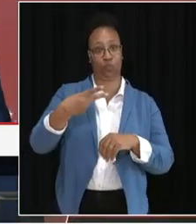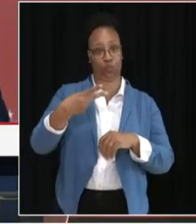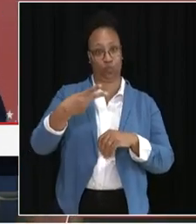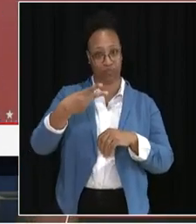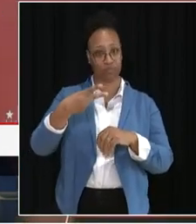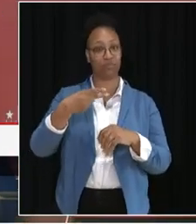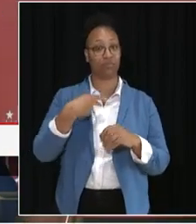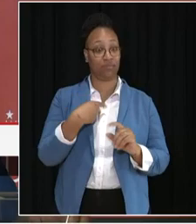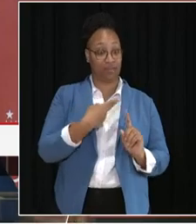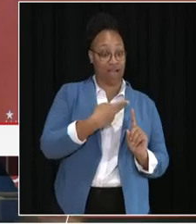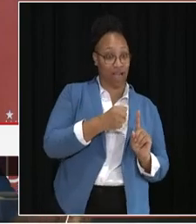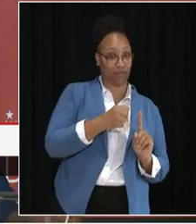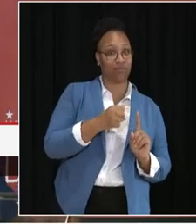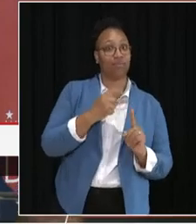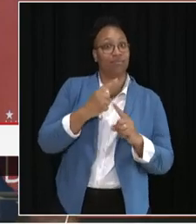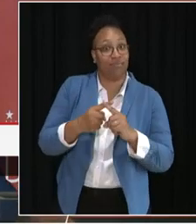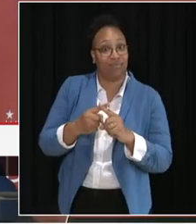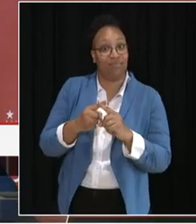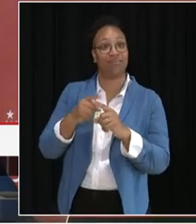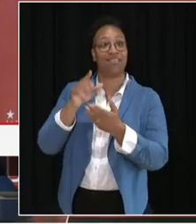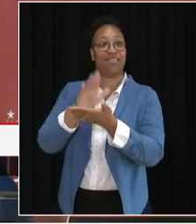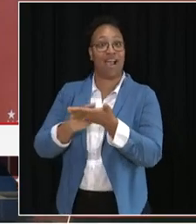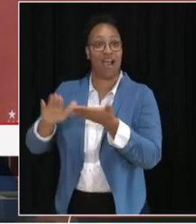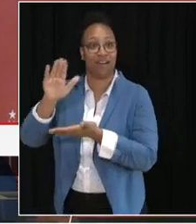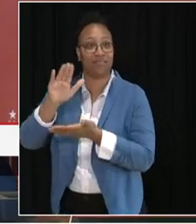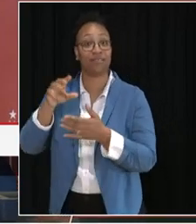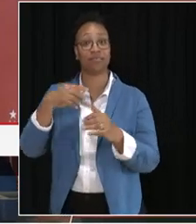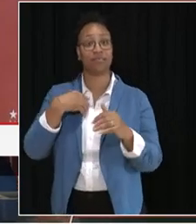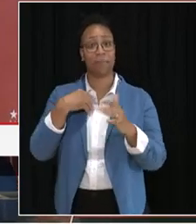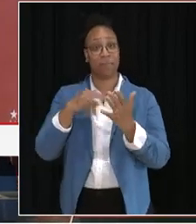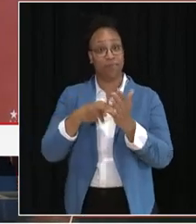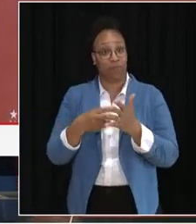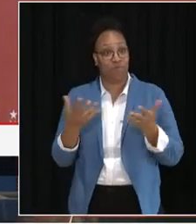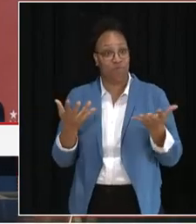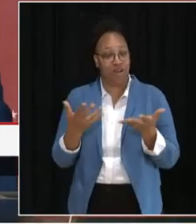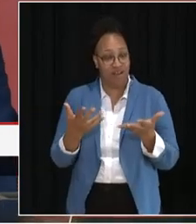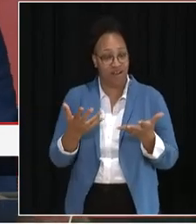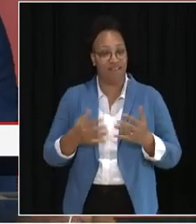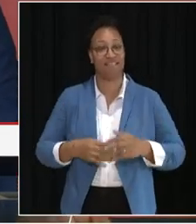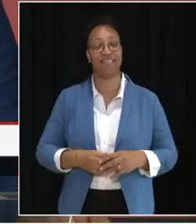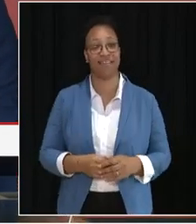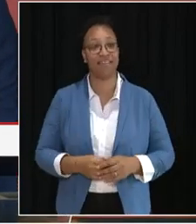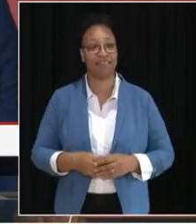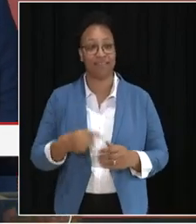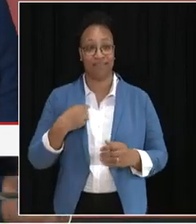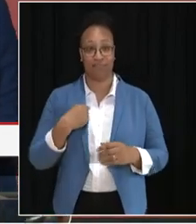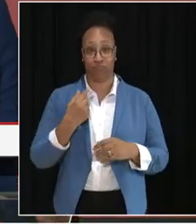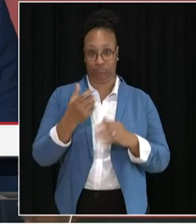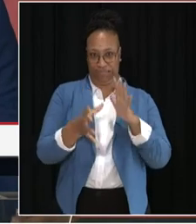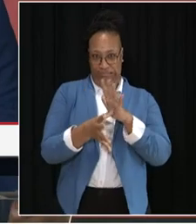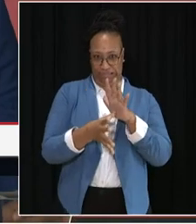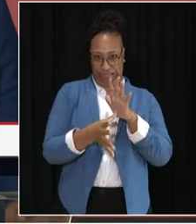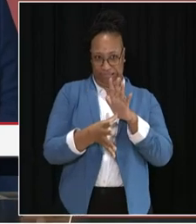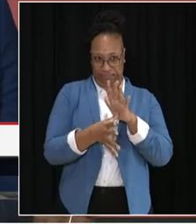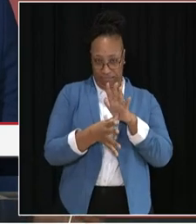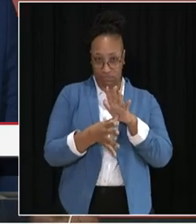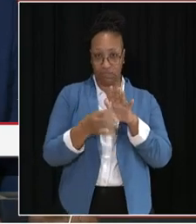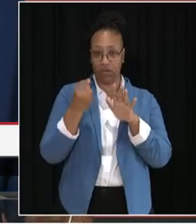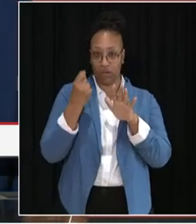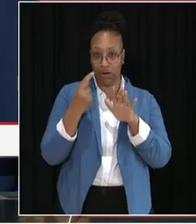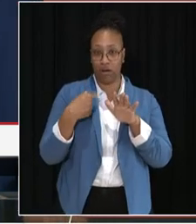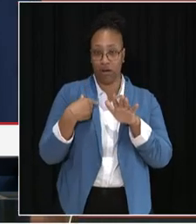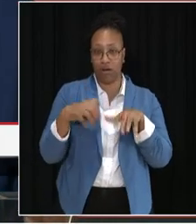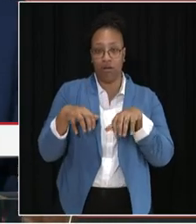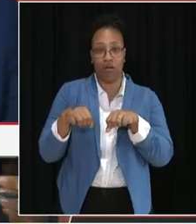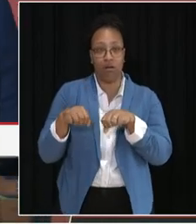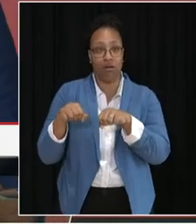grader. That means I am a 12th grader. Now, here at Bard, we classify our grade levels in the following